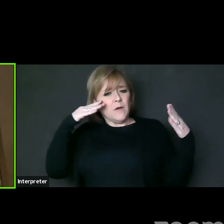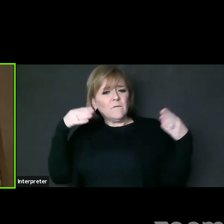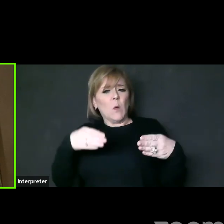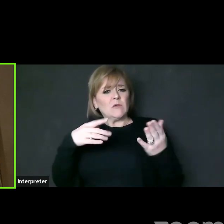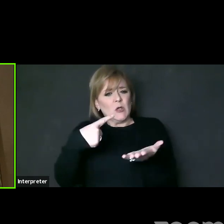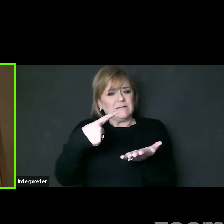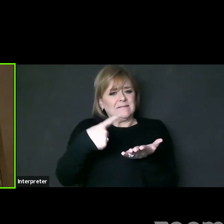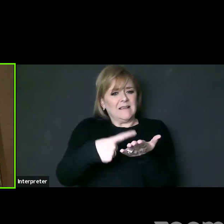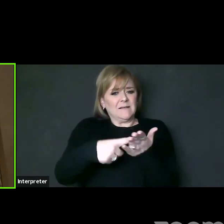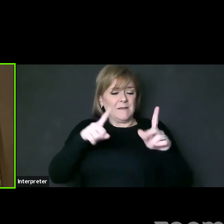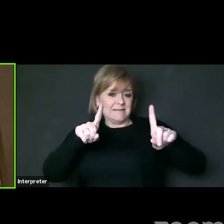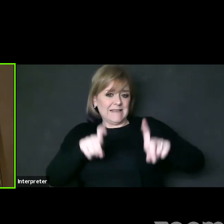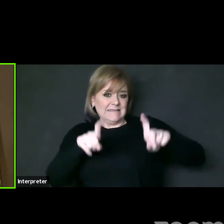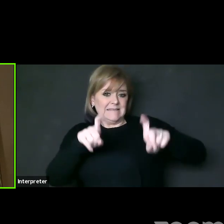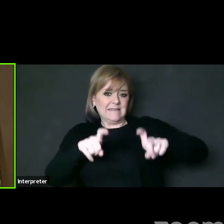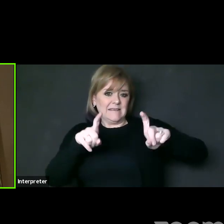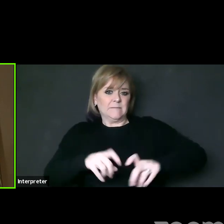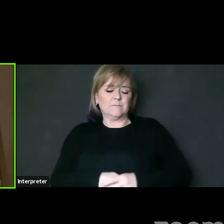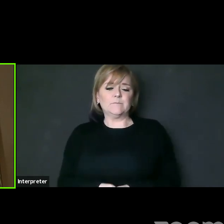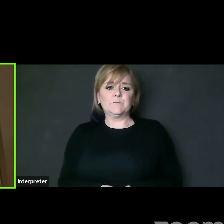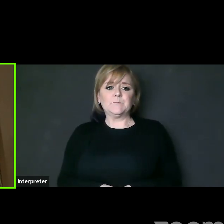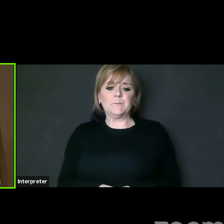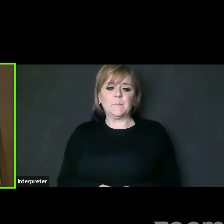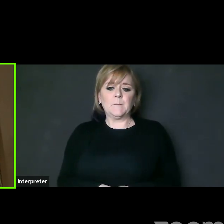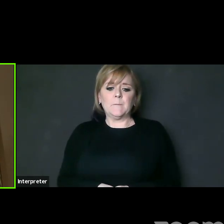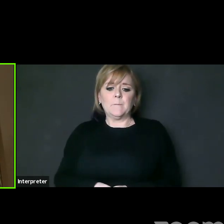the theme, and let me